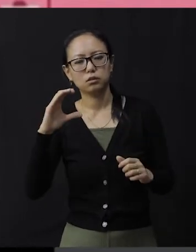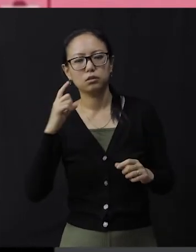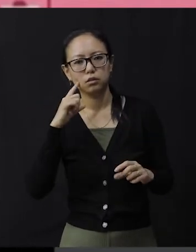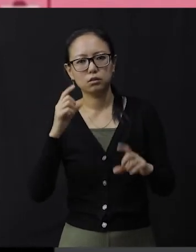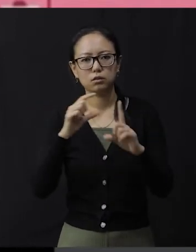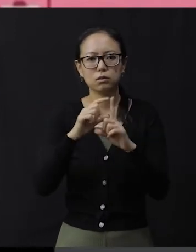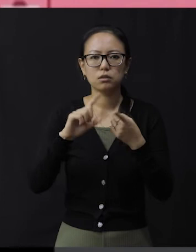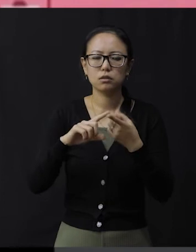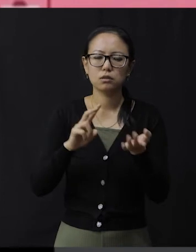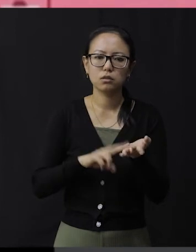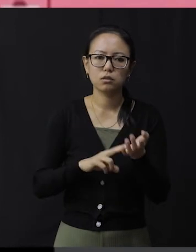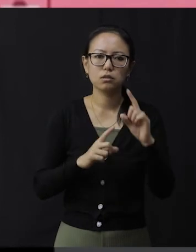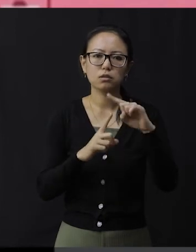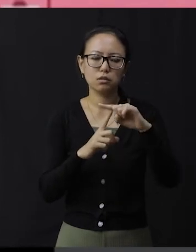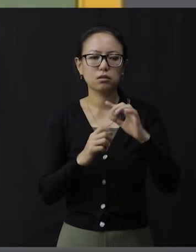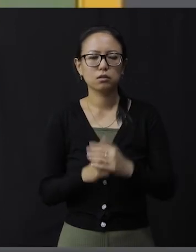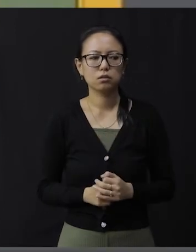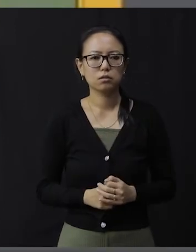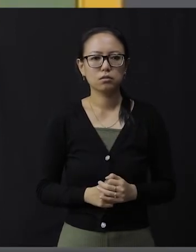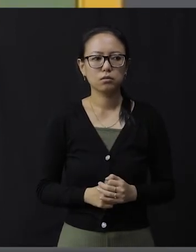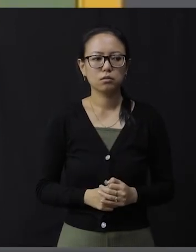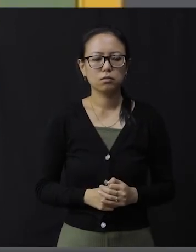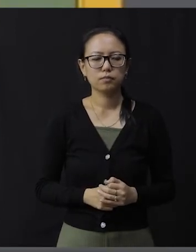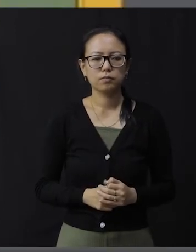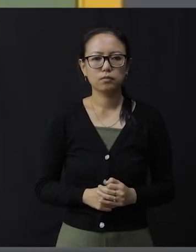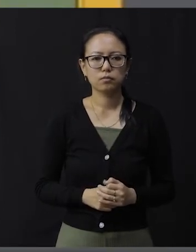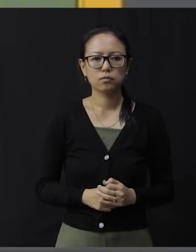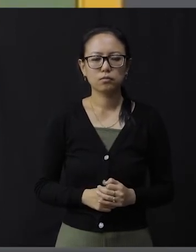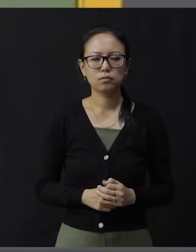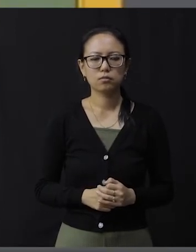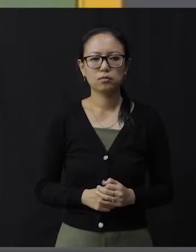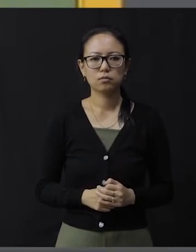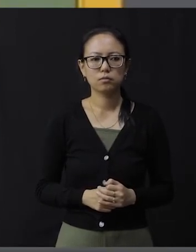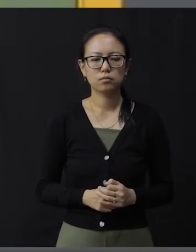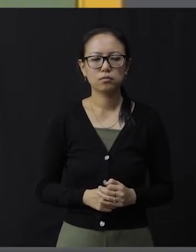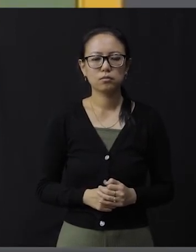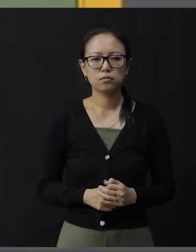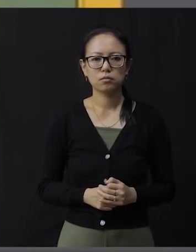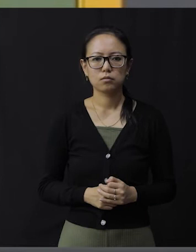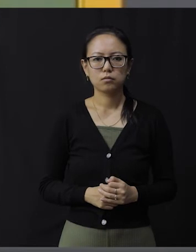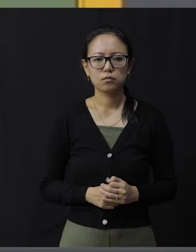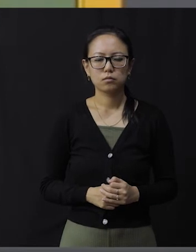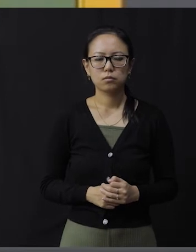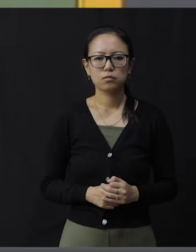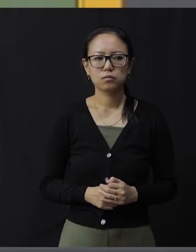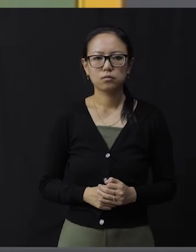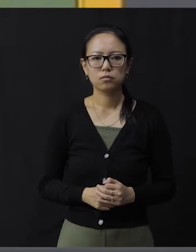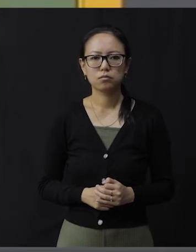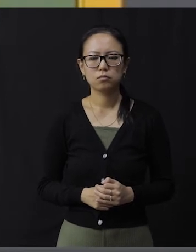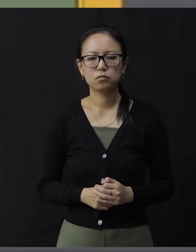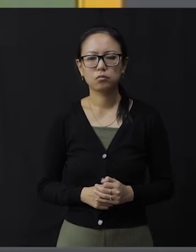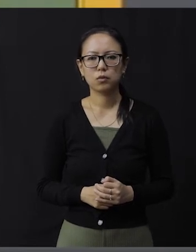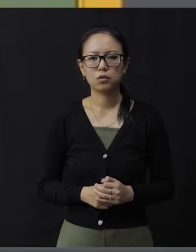injured. So you should not play or run on the road. The next important safety rules is that you should not lean out of